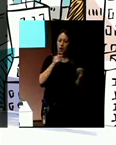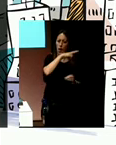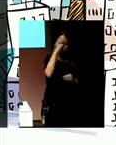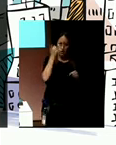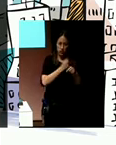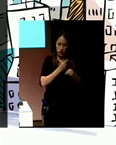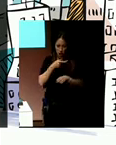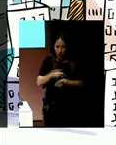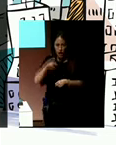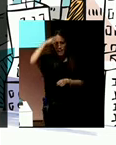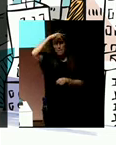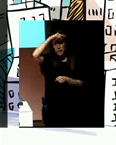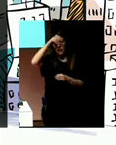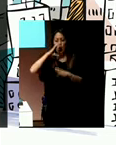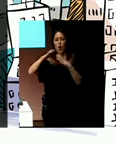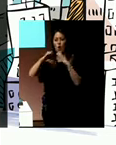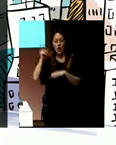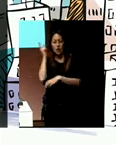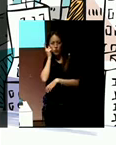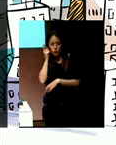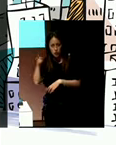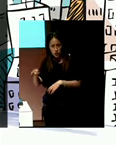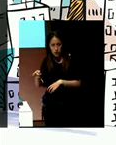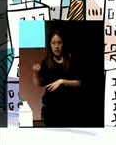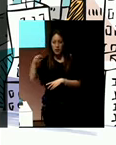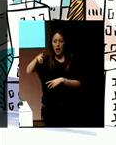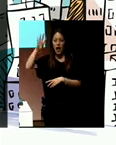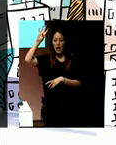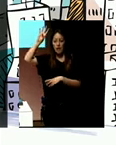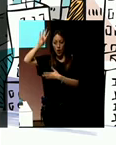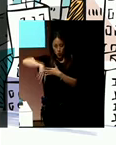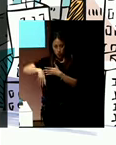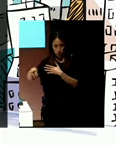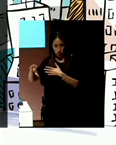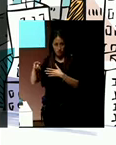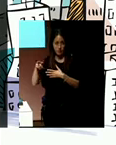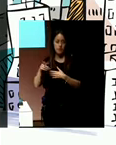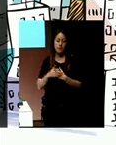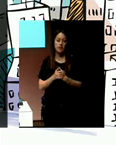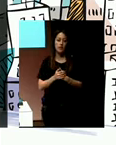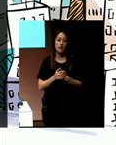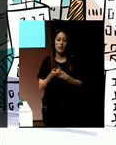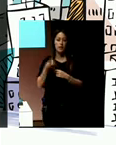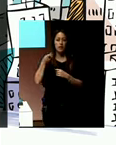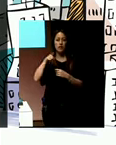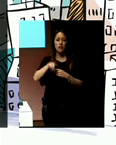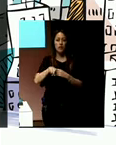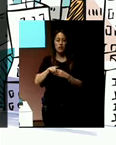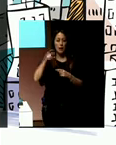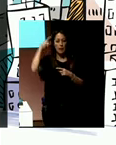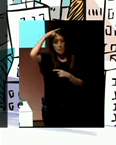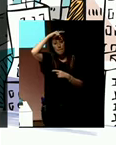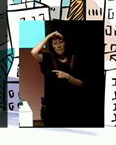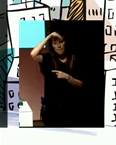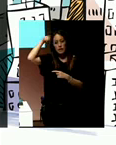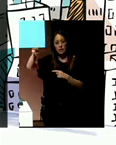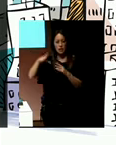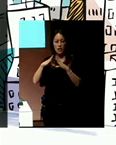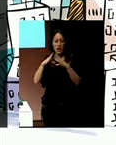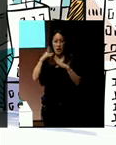She has a mobile communication master from the Catalonian University.